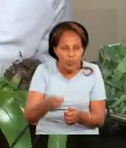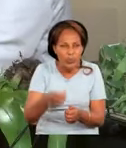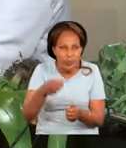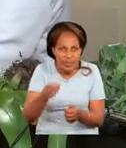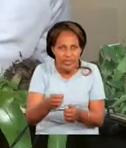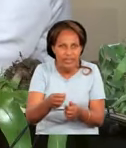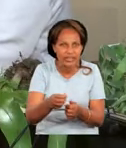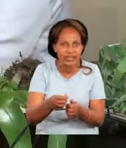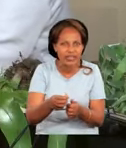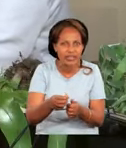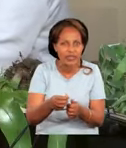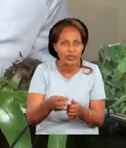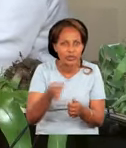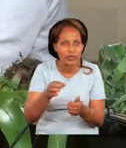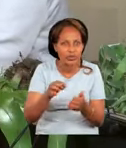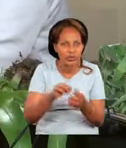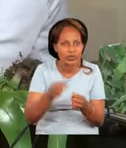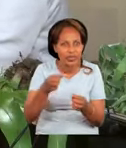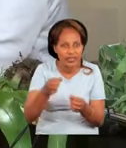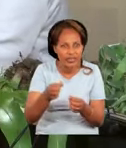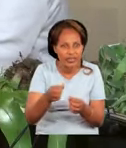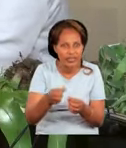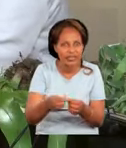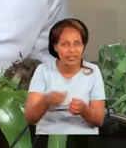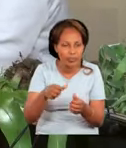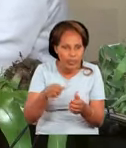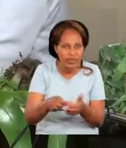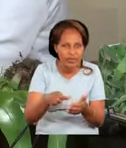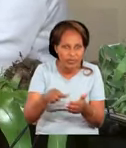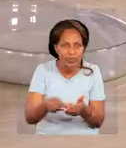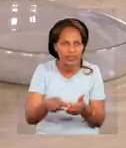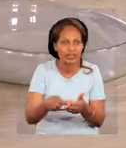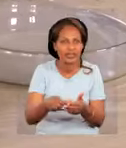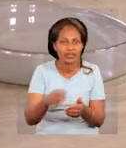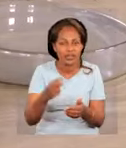between your fingers lightly. What do you see?